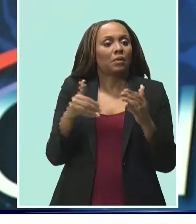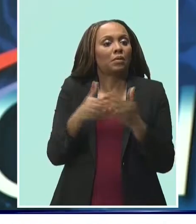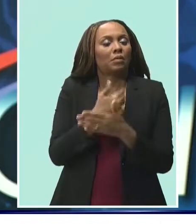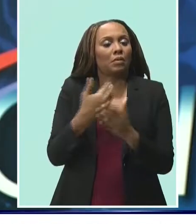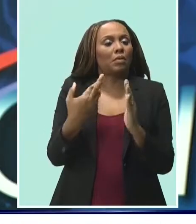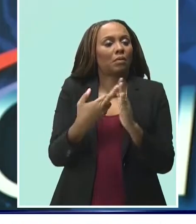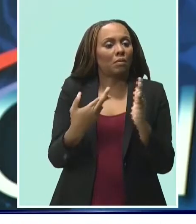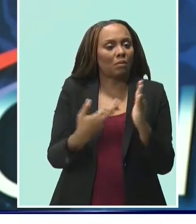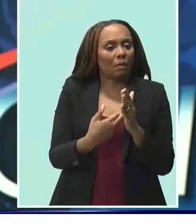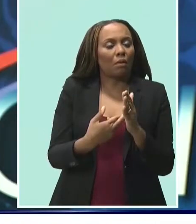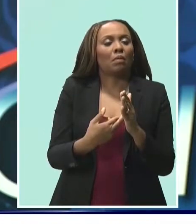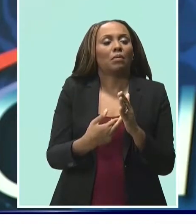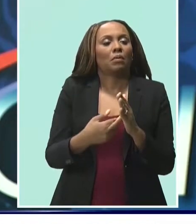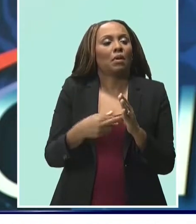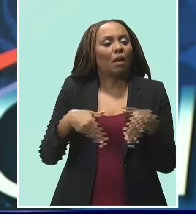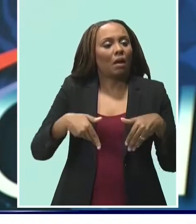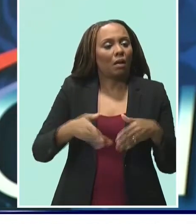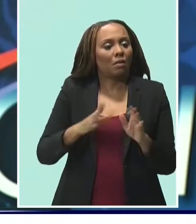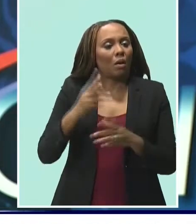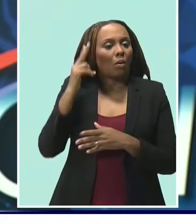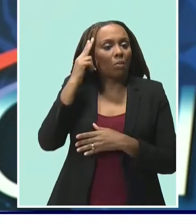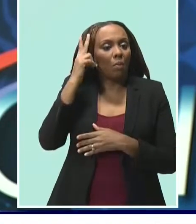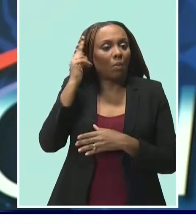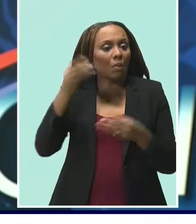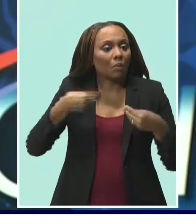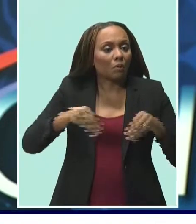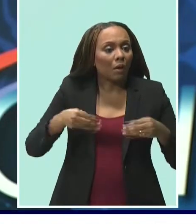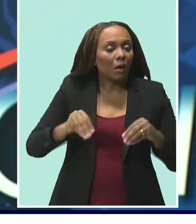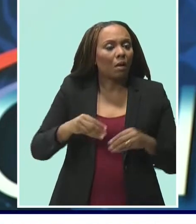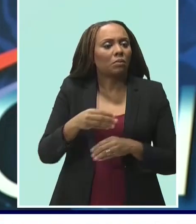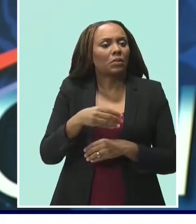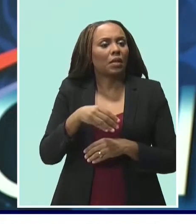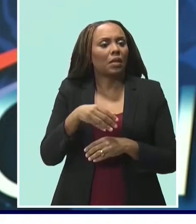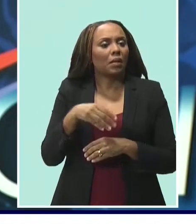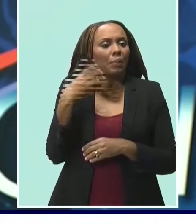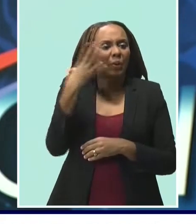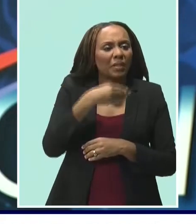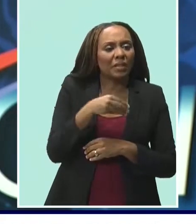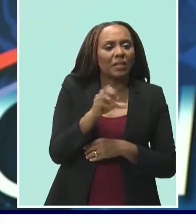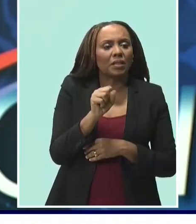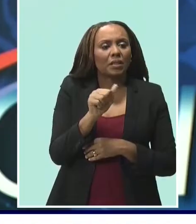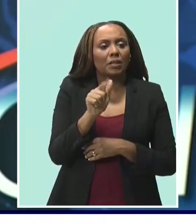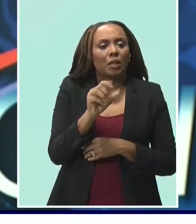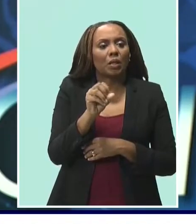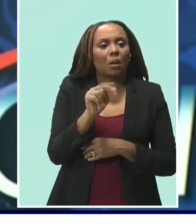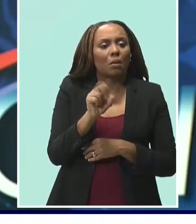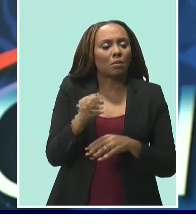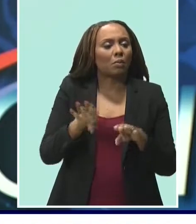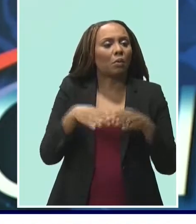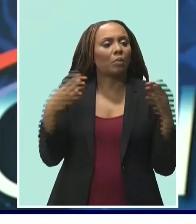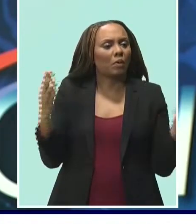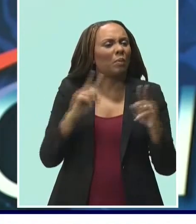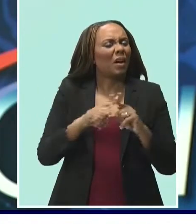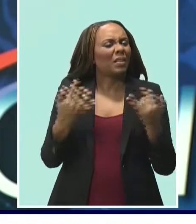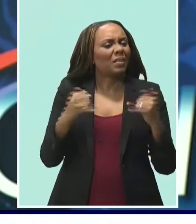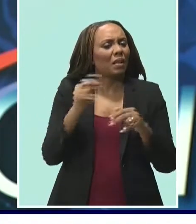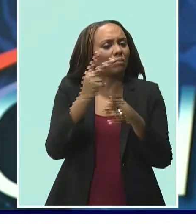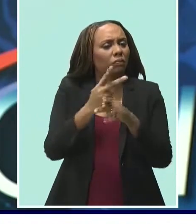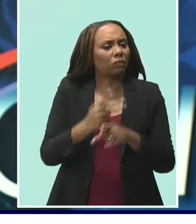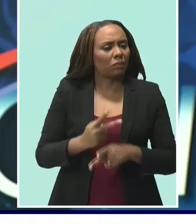barber shops and salons to reopen. However, there are some measures that need to be taken. In tonight's edition of Coping